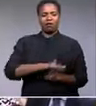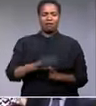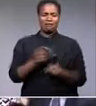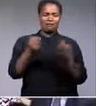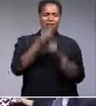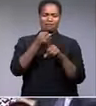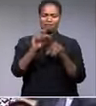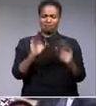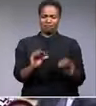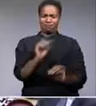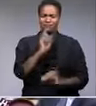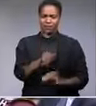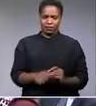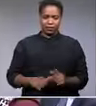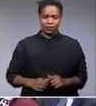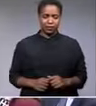society.